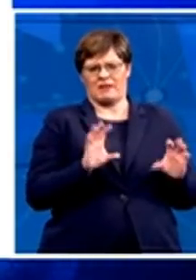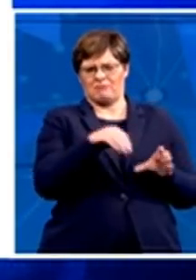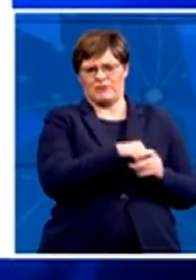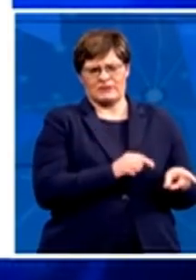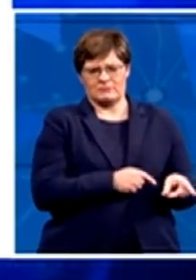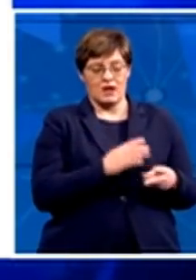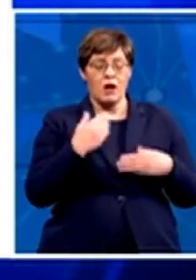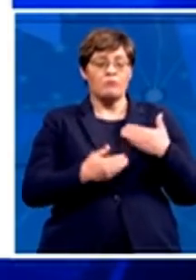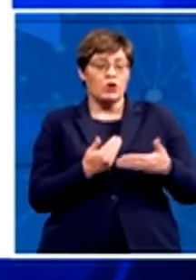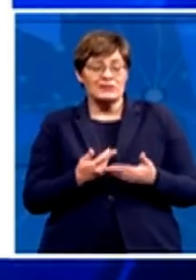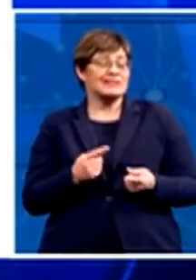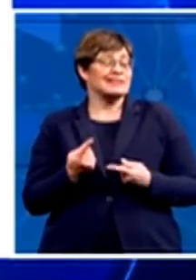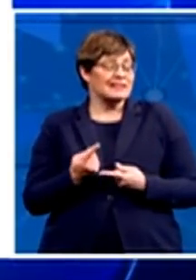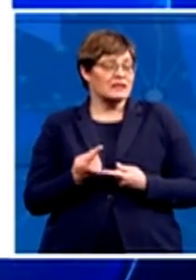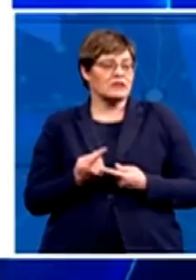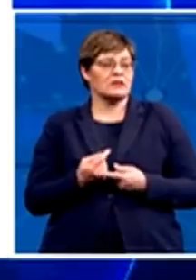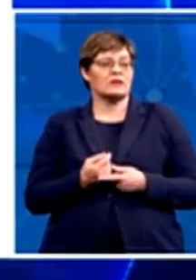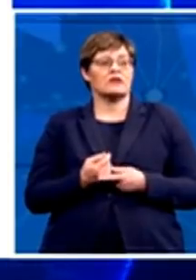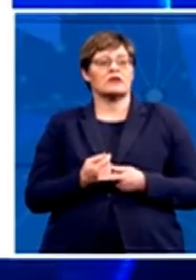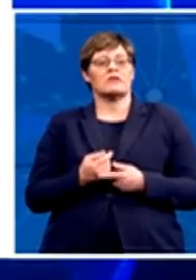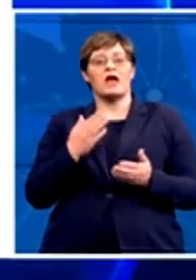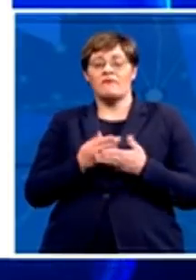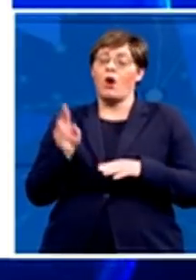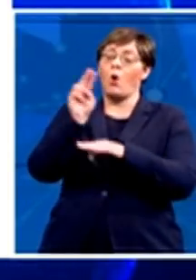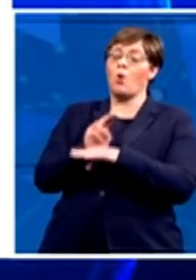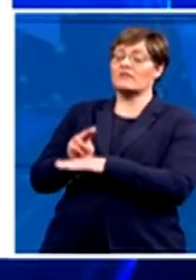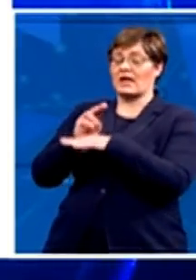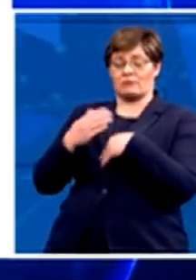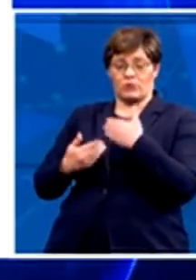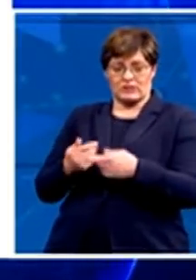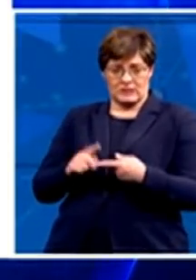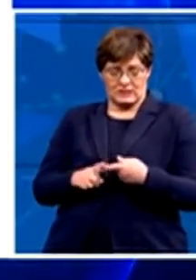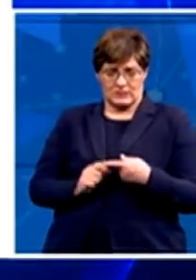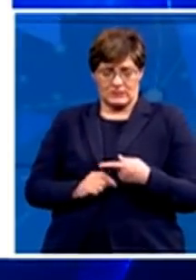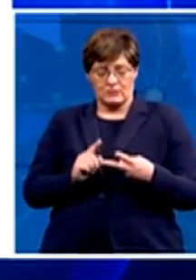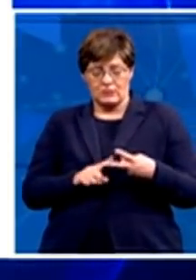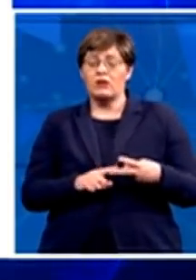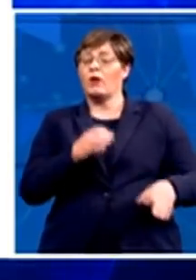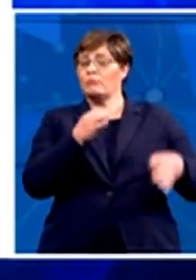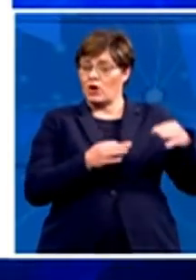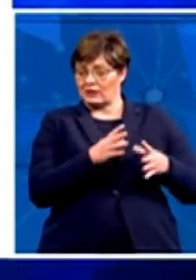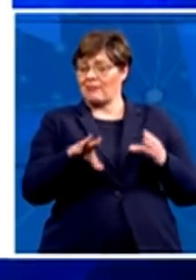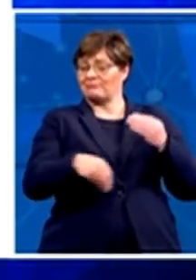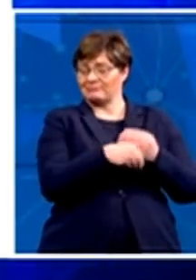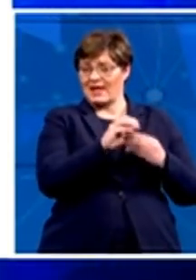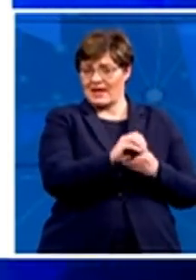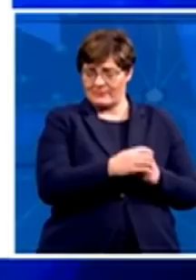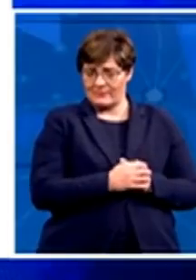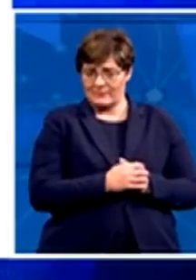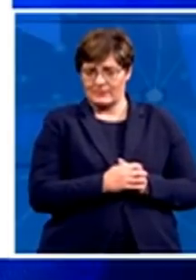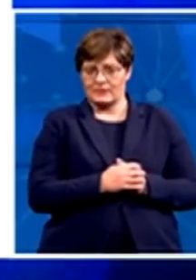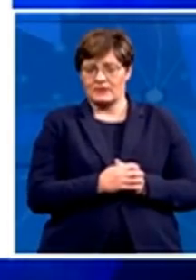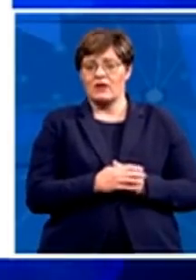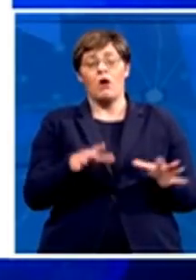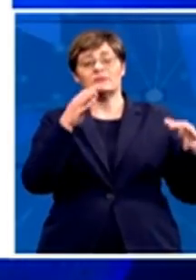an oversight process. Indeed, it does have a political element in that it will culminate in a decision by the Assembly, which of course